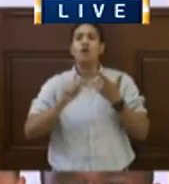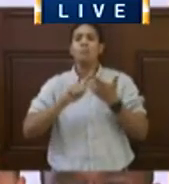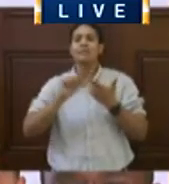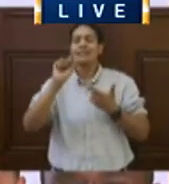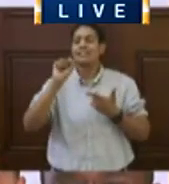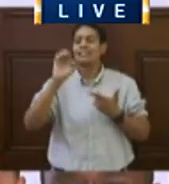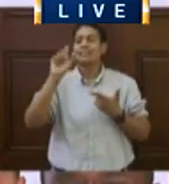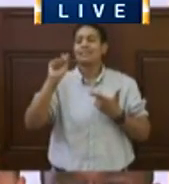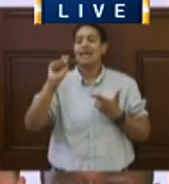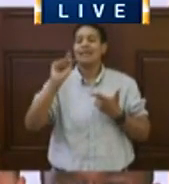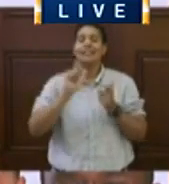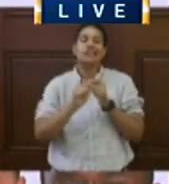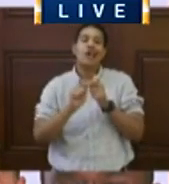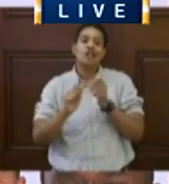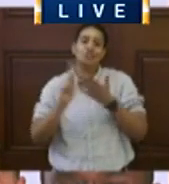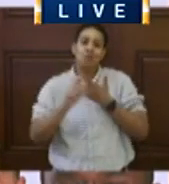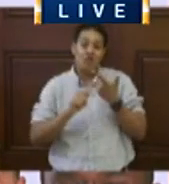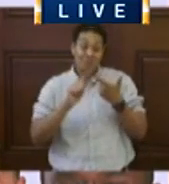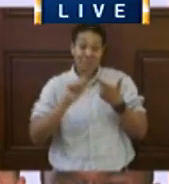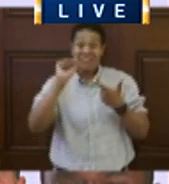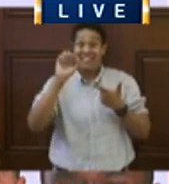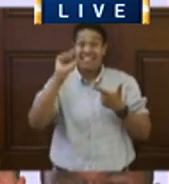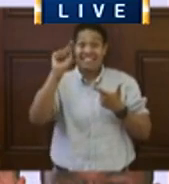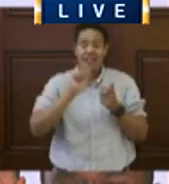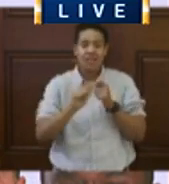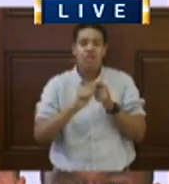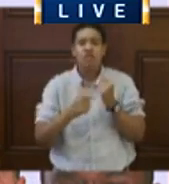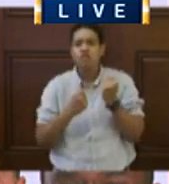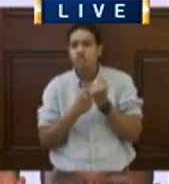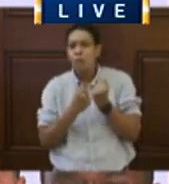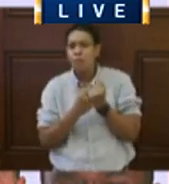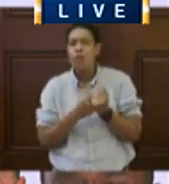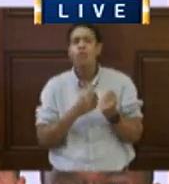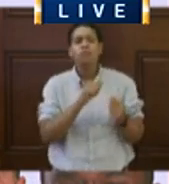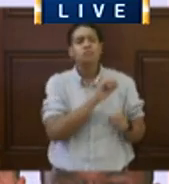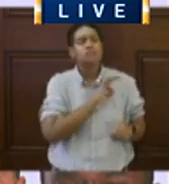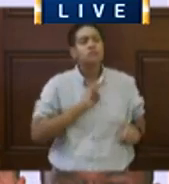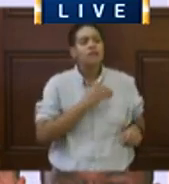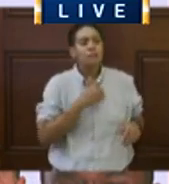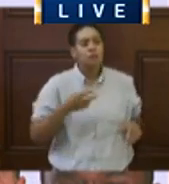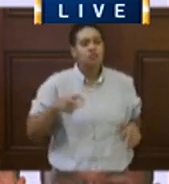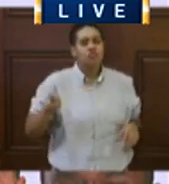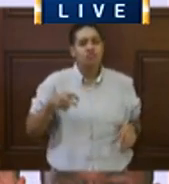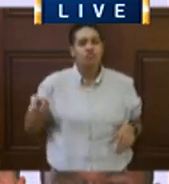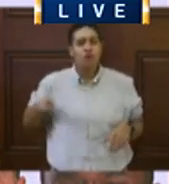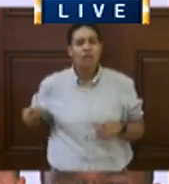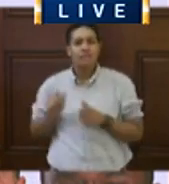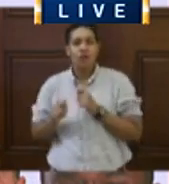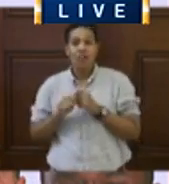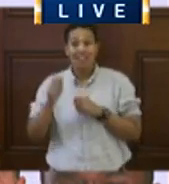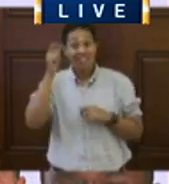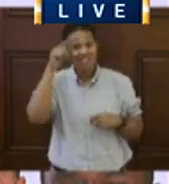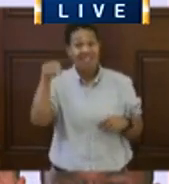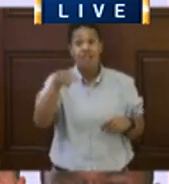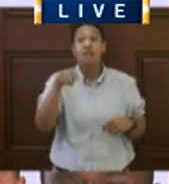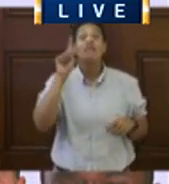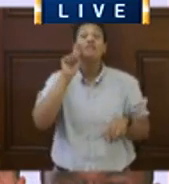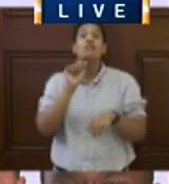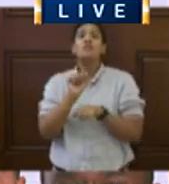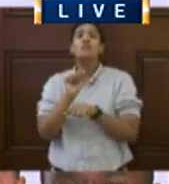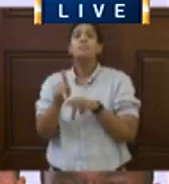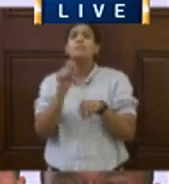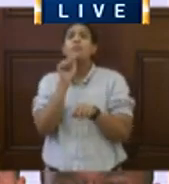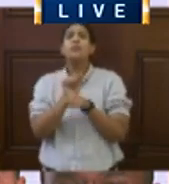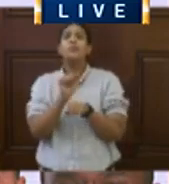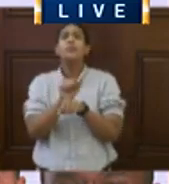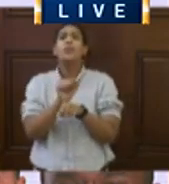is supporting employees with the transfer of cash. And this program is for employees in any sector who have